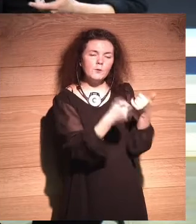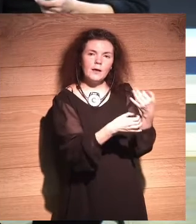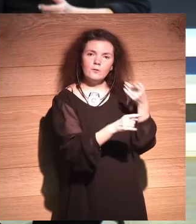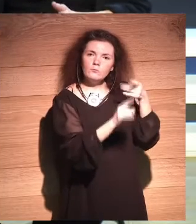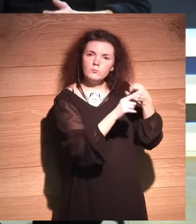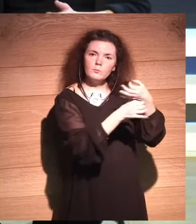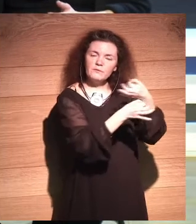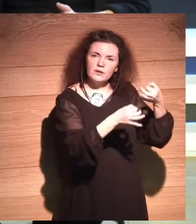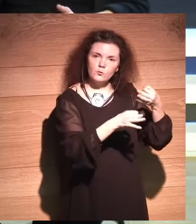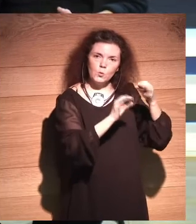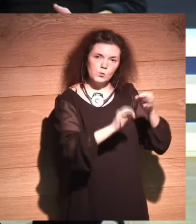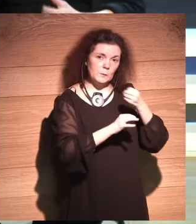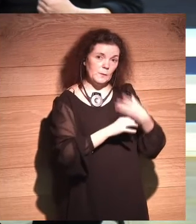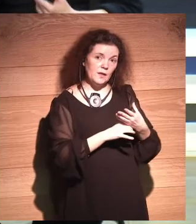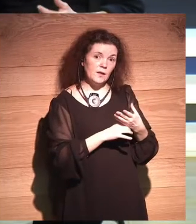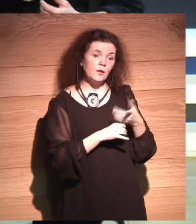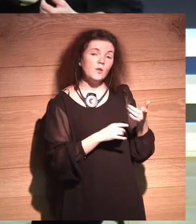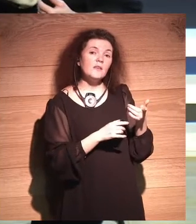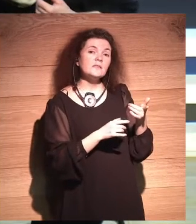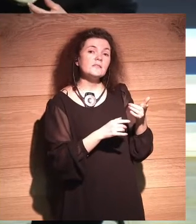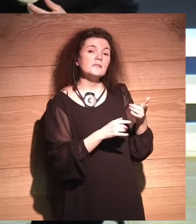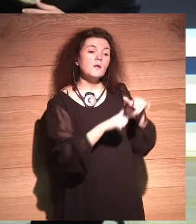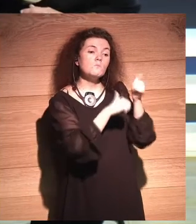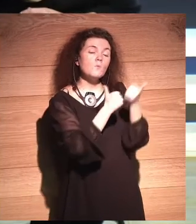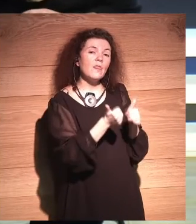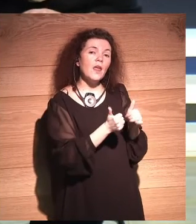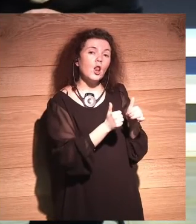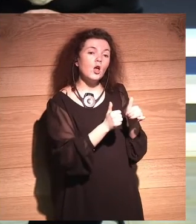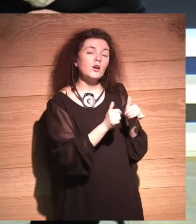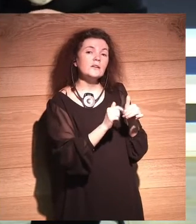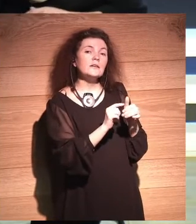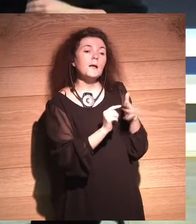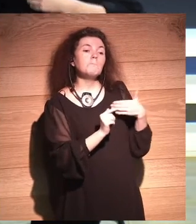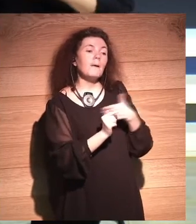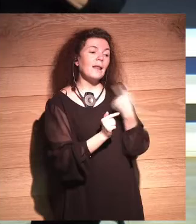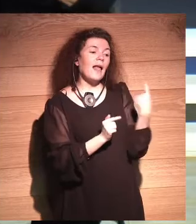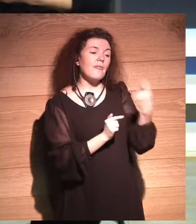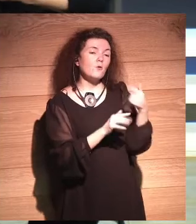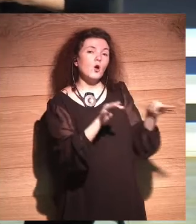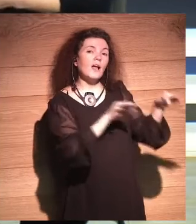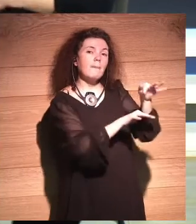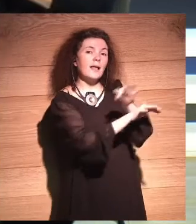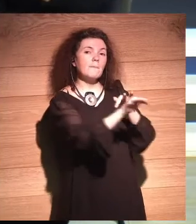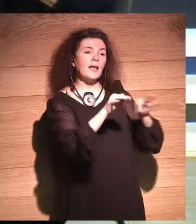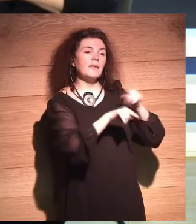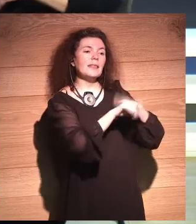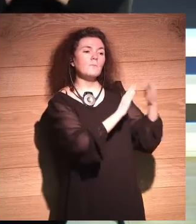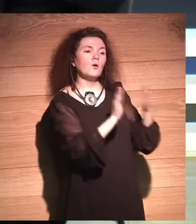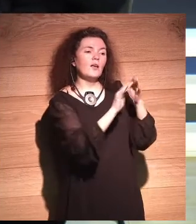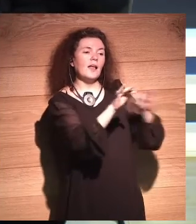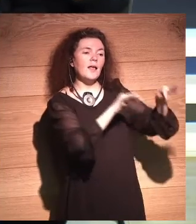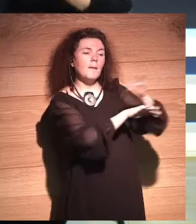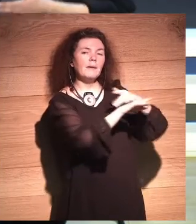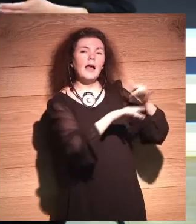everybody having a role to play. And the success of Athens, he would put to you, and there's some other